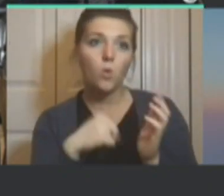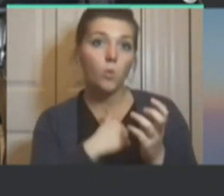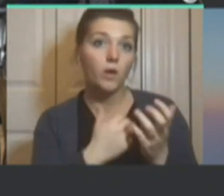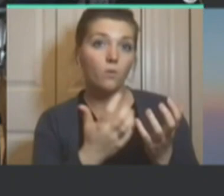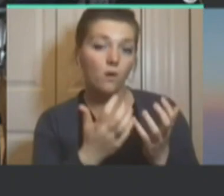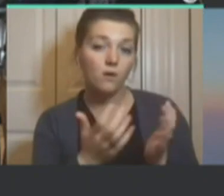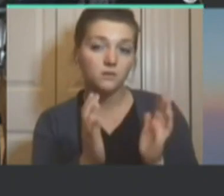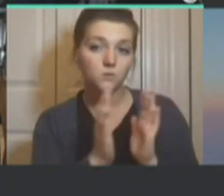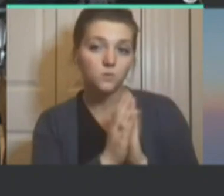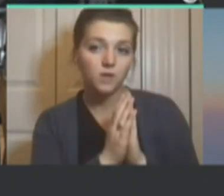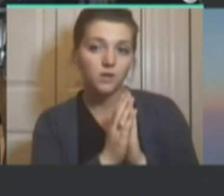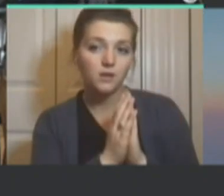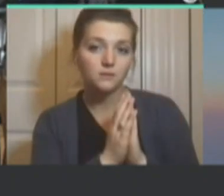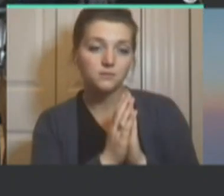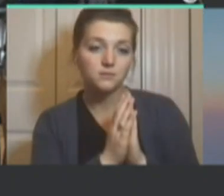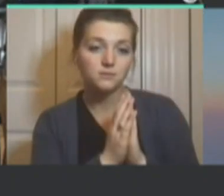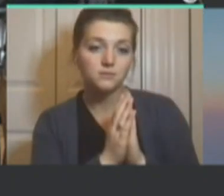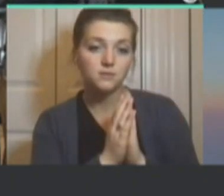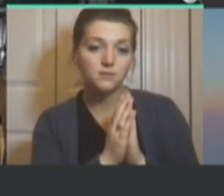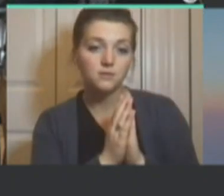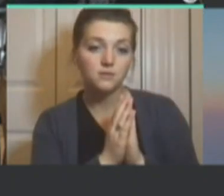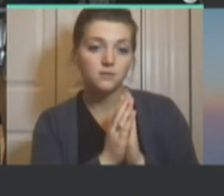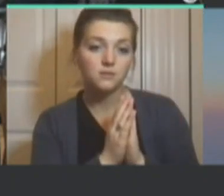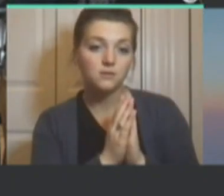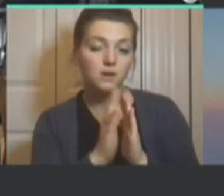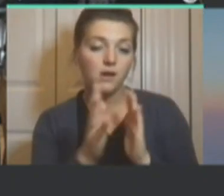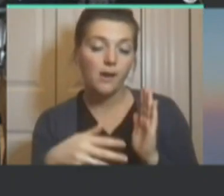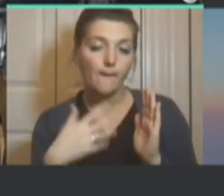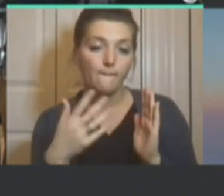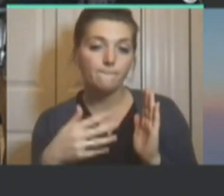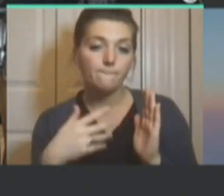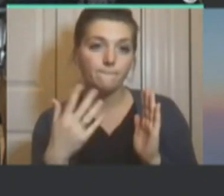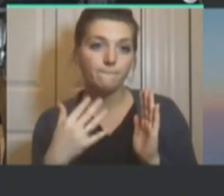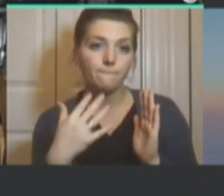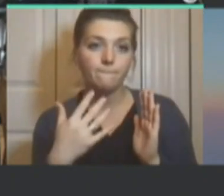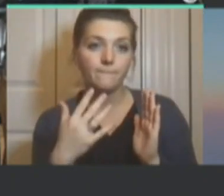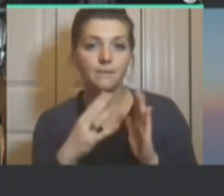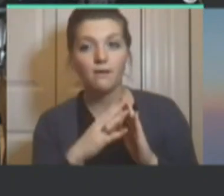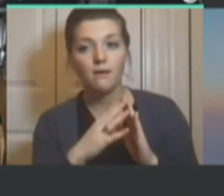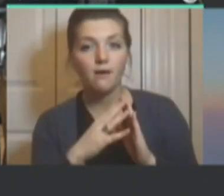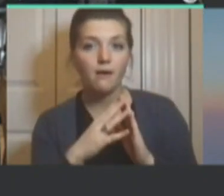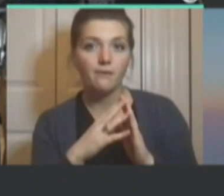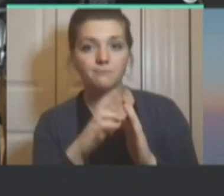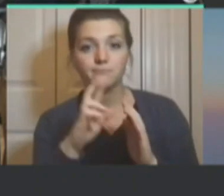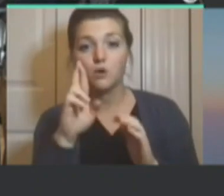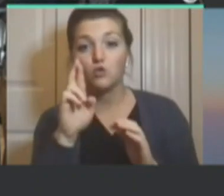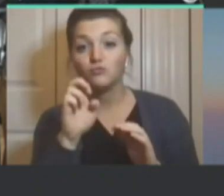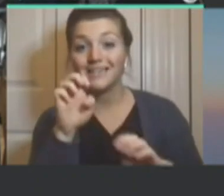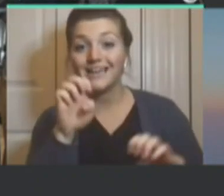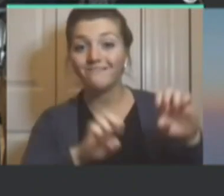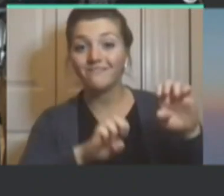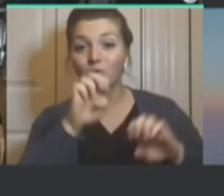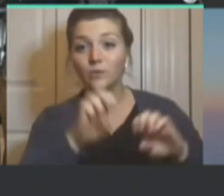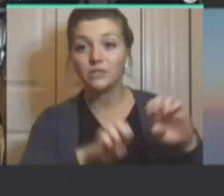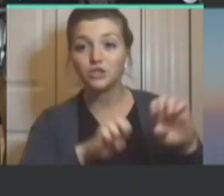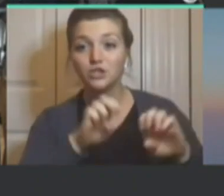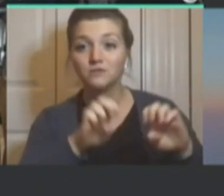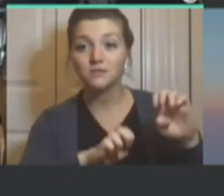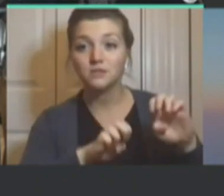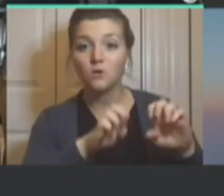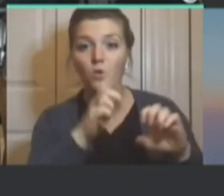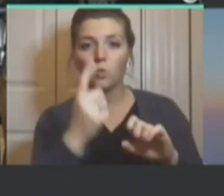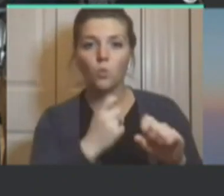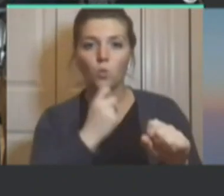that there be a reevaluation a year after